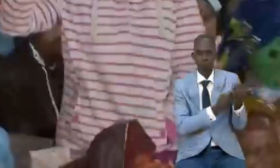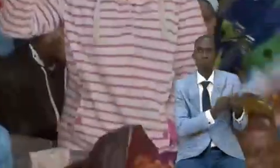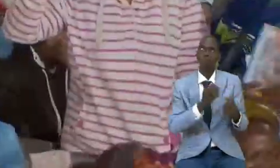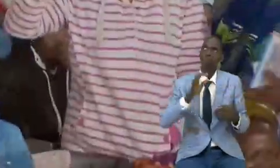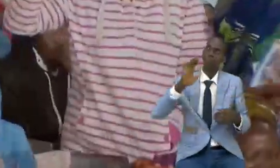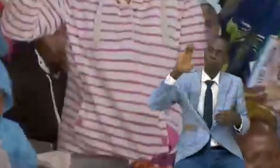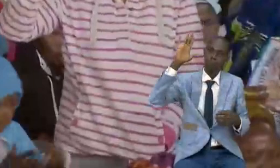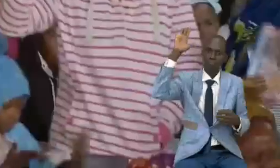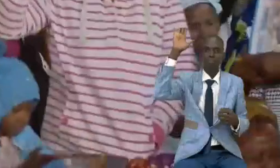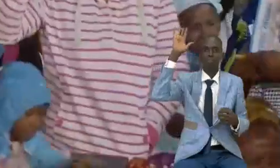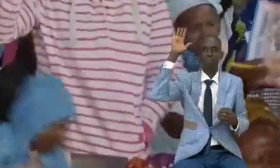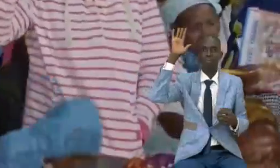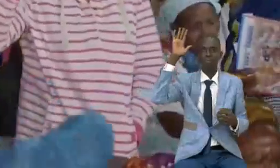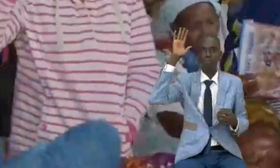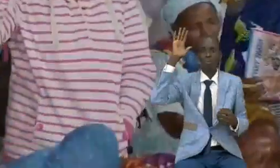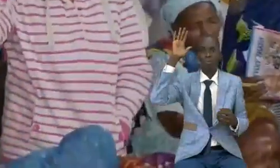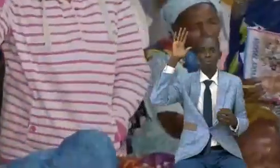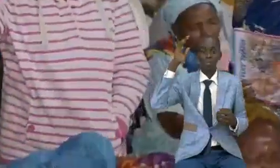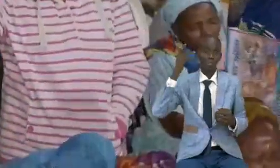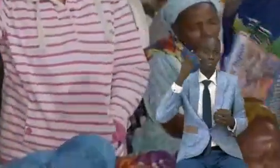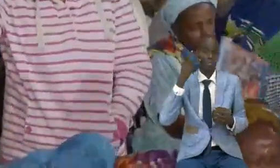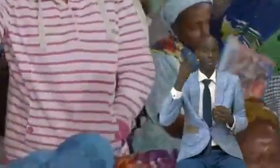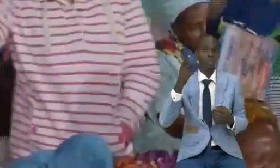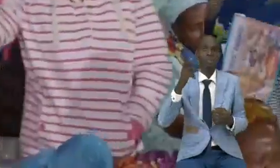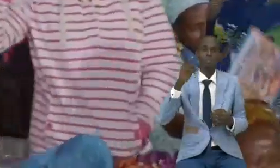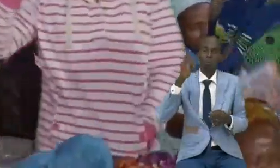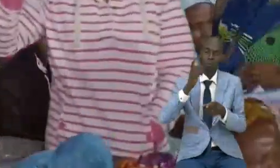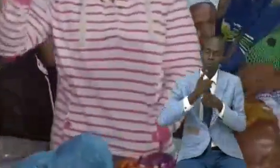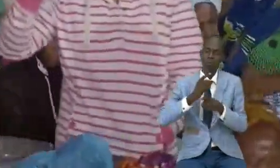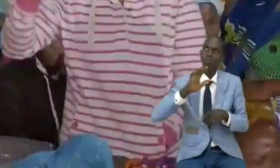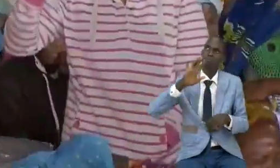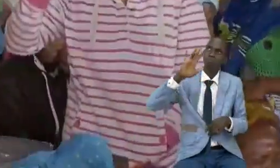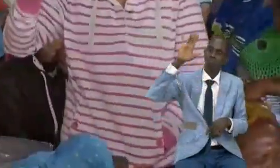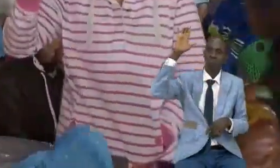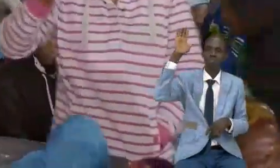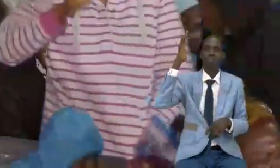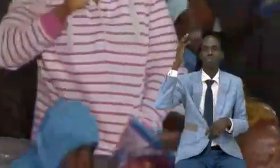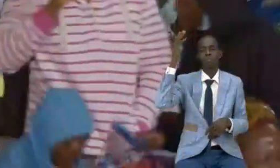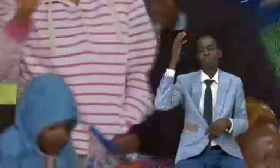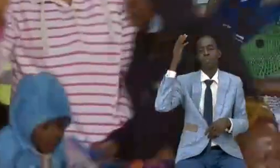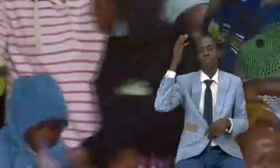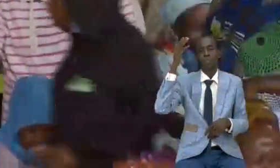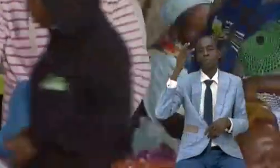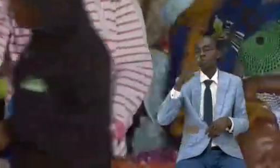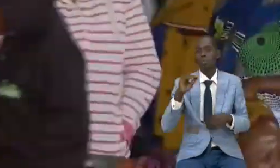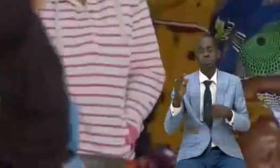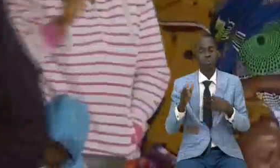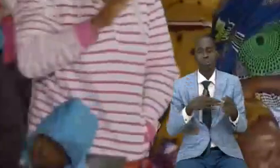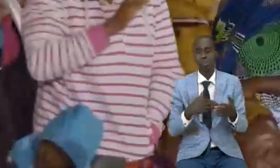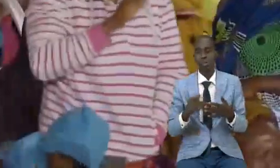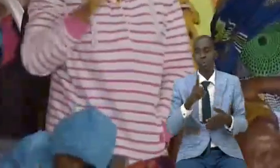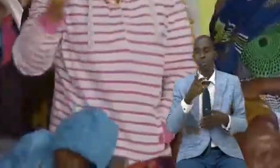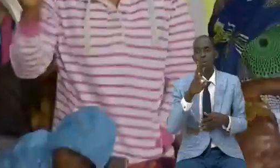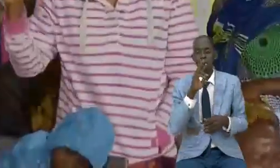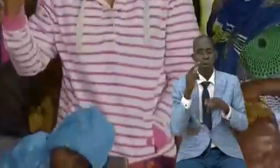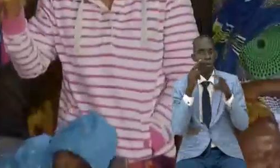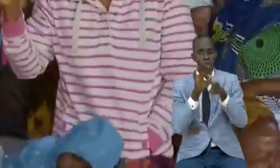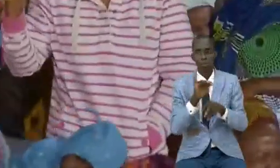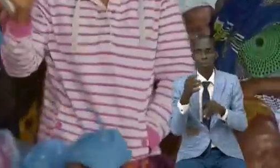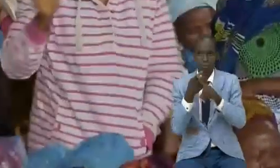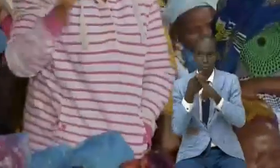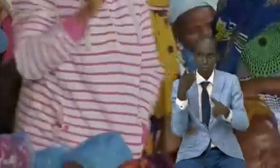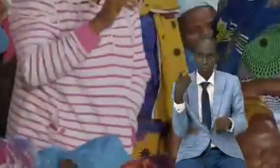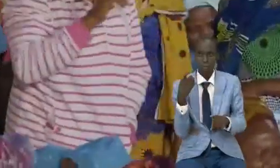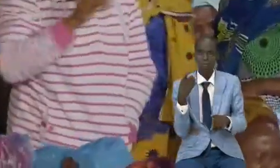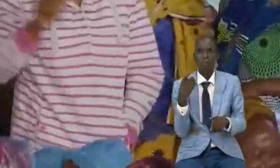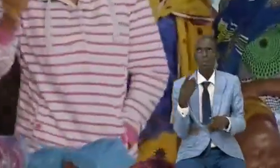come. Your forgiveness has come. You're online, and you know the will of God for you